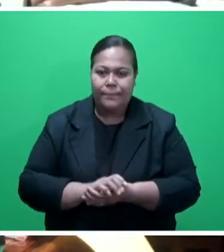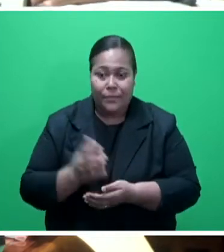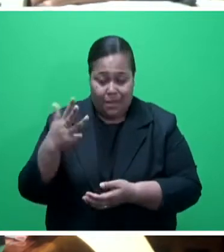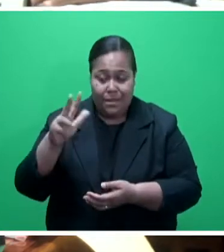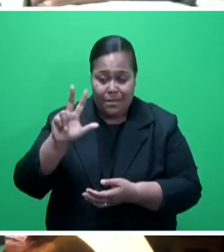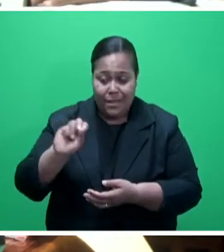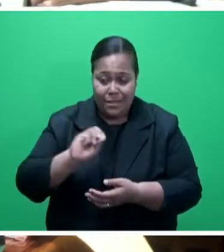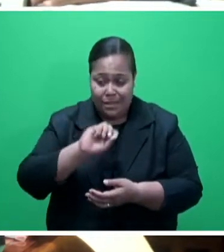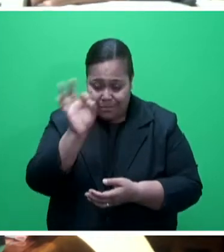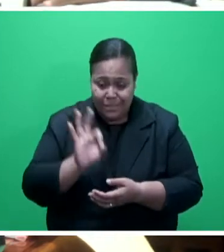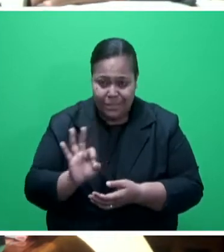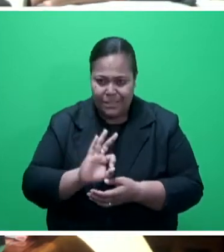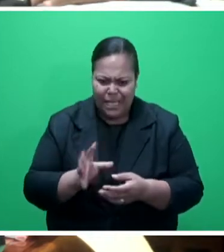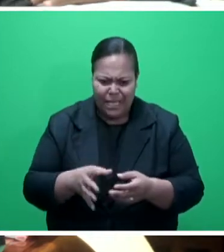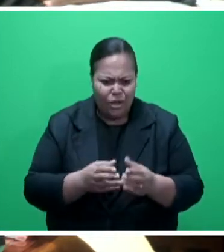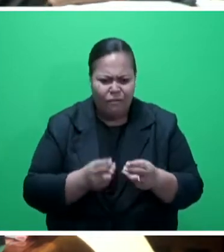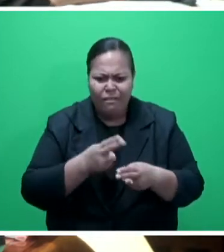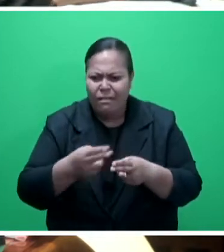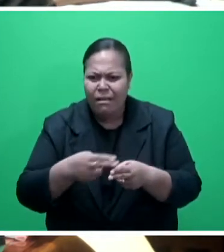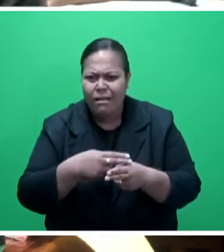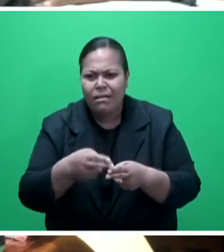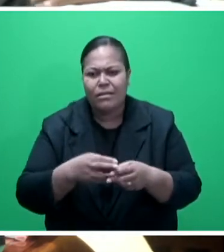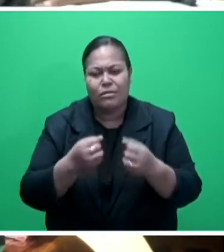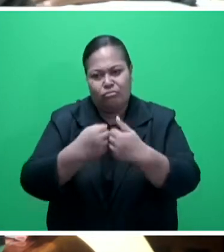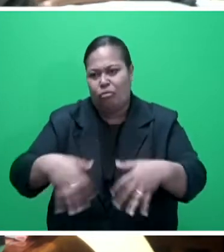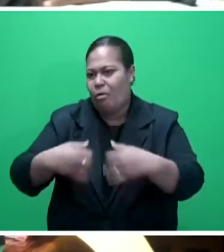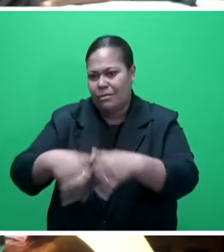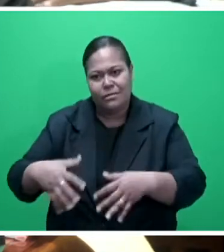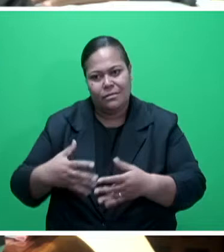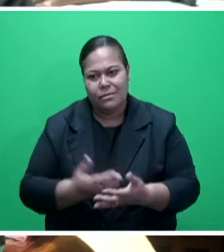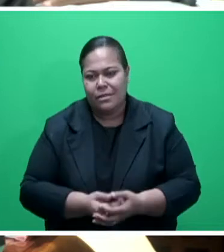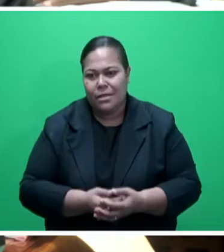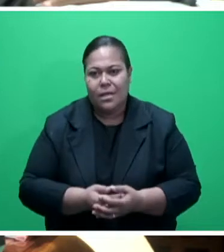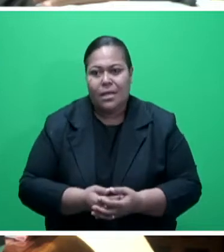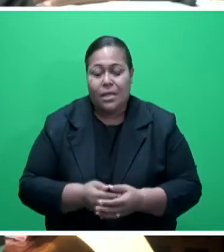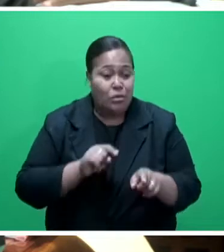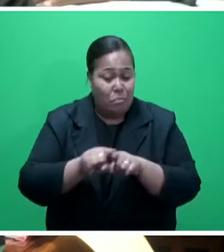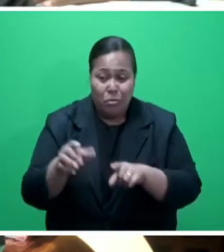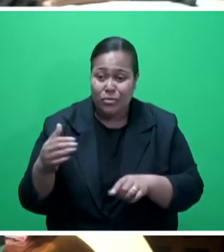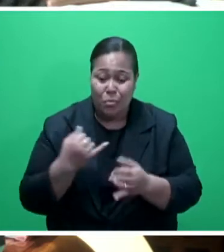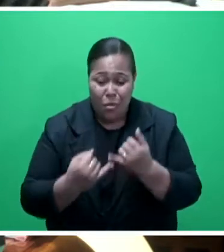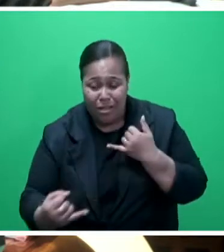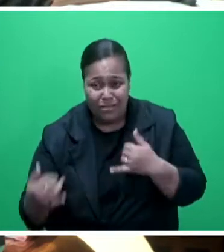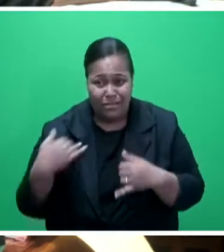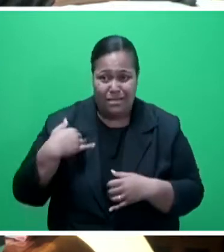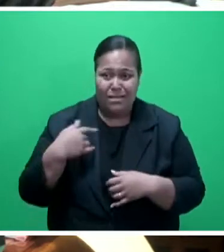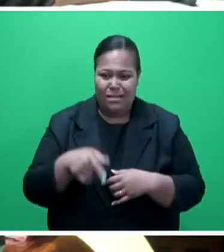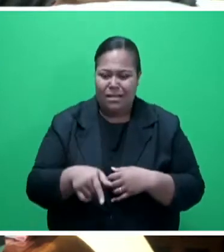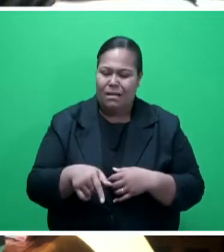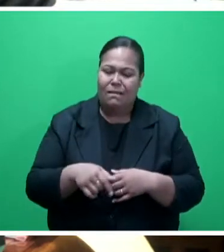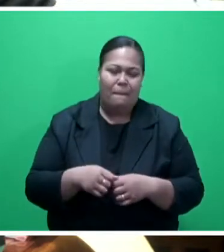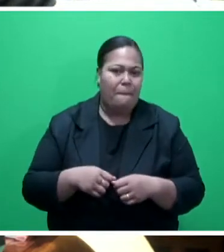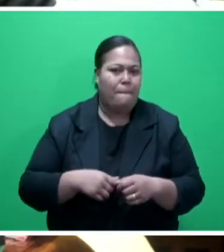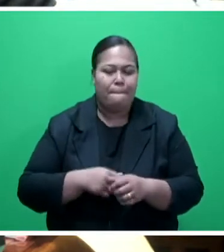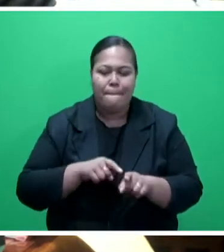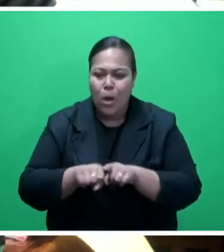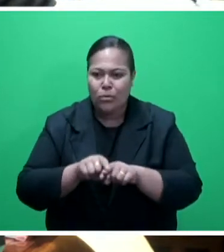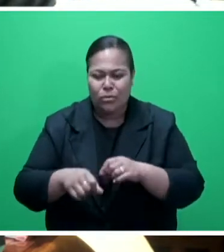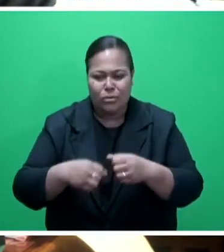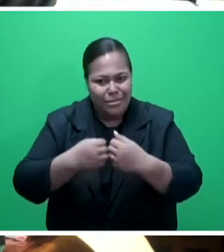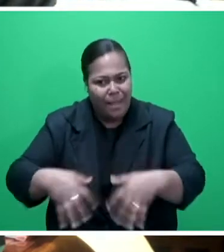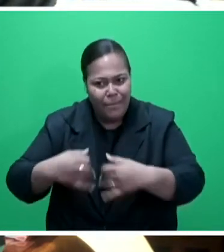90% of crops destroyed. In the worst affected areas, and much of people's subsistence crops were ruined. This is